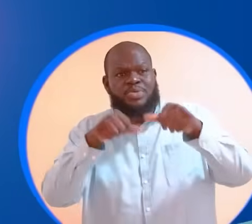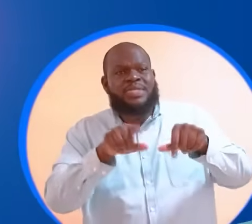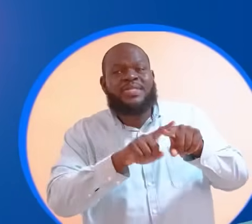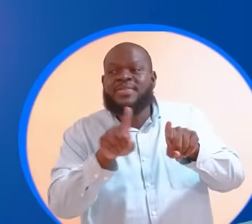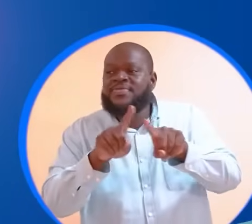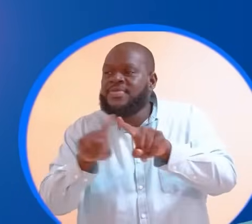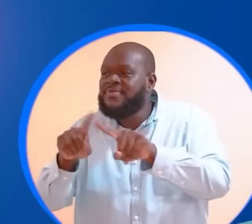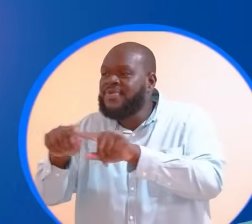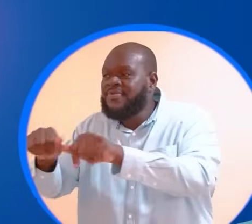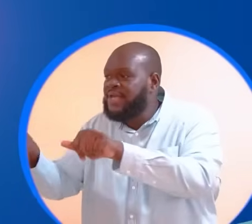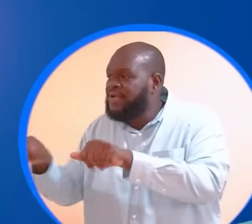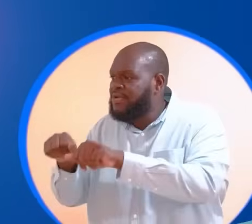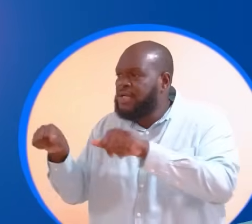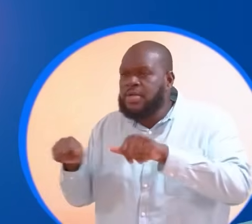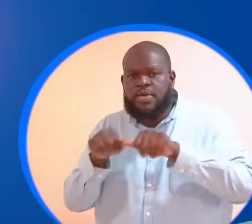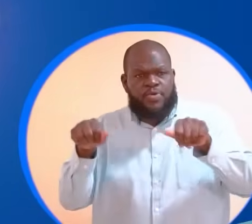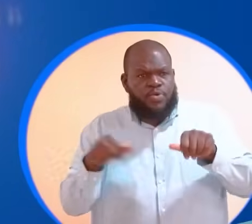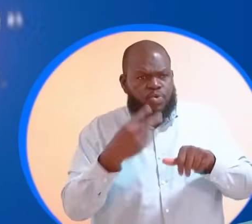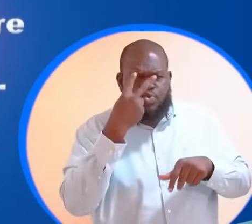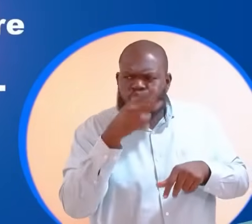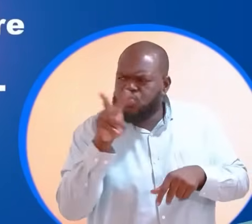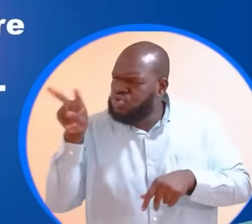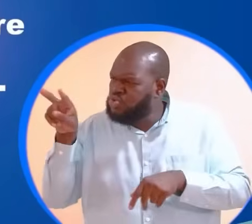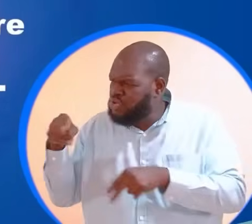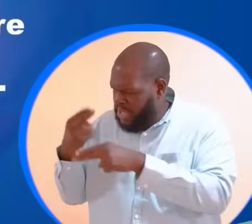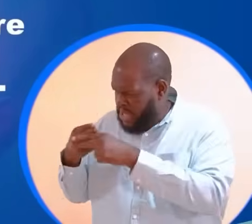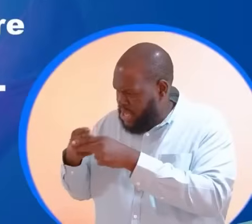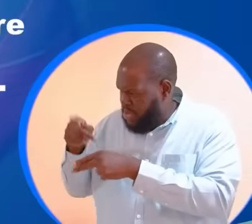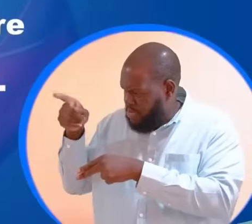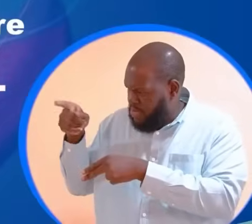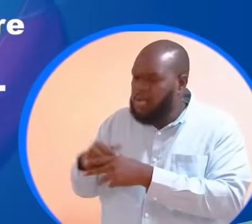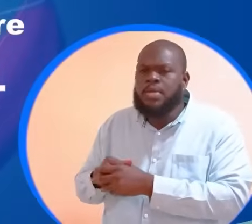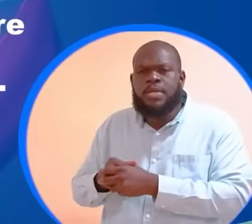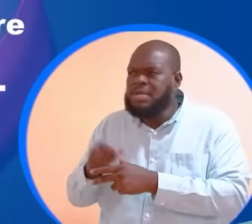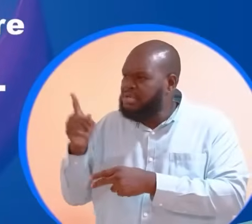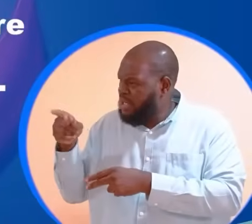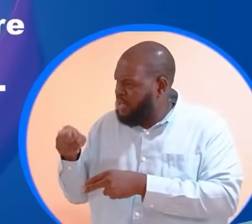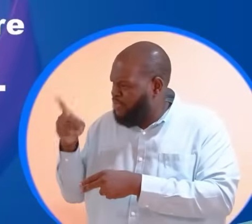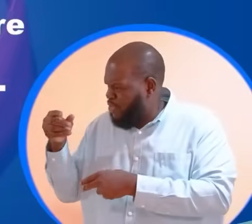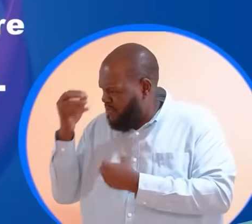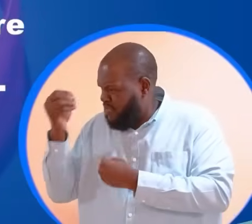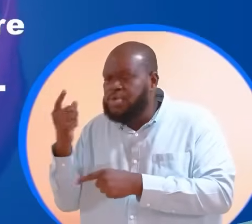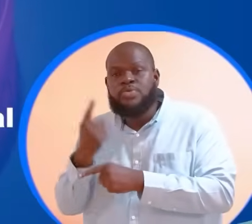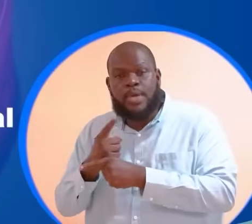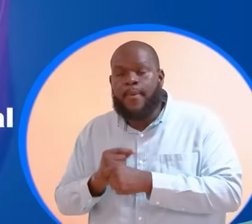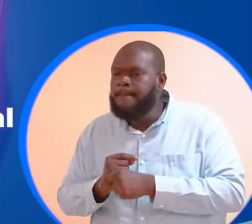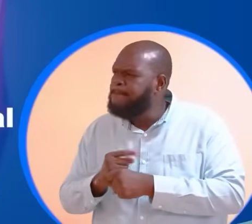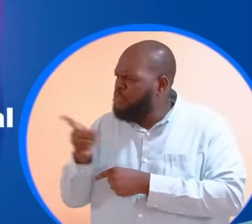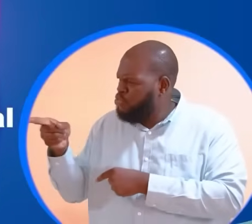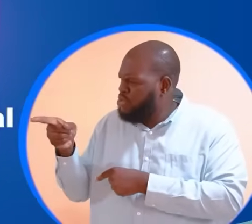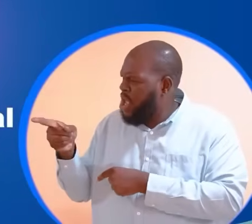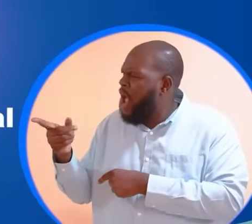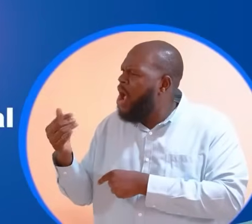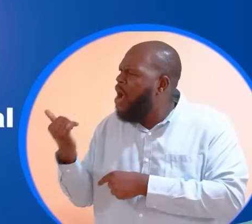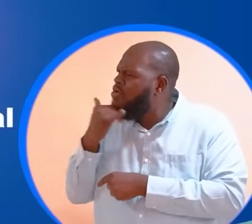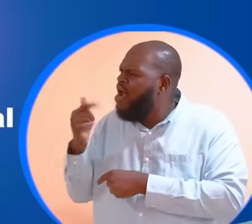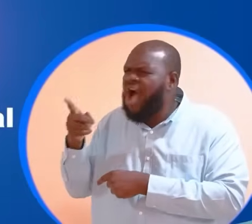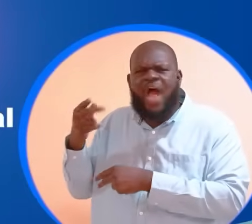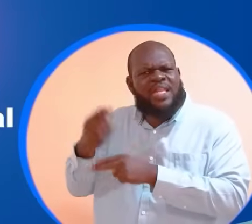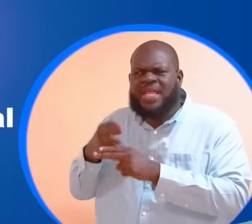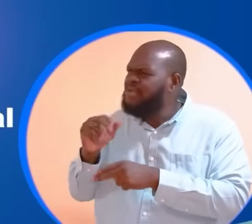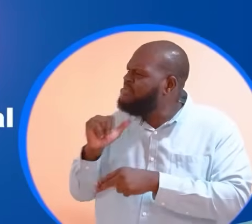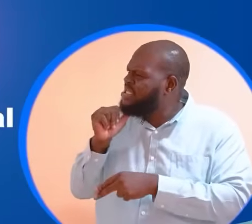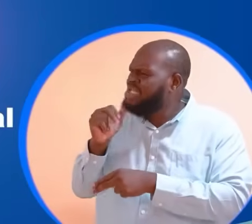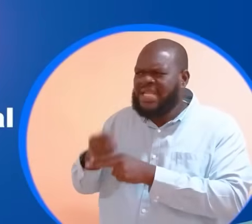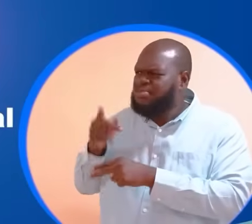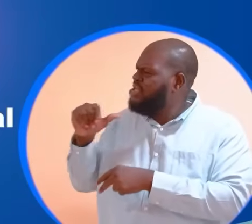of electors in all registration divisions for you to check if you are listed and if your particulars are accurate. You can object to anyone you